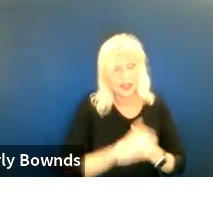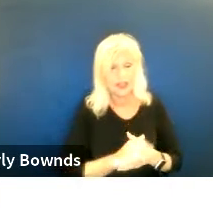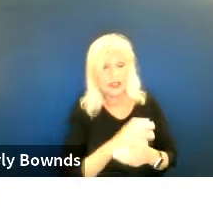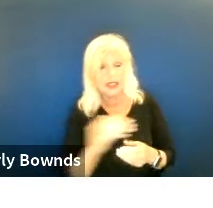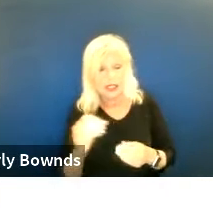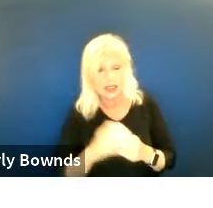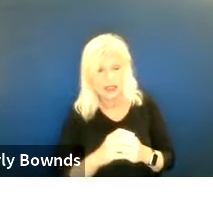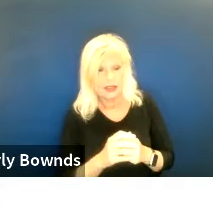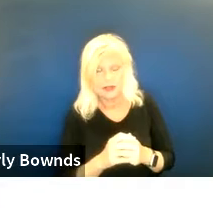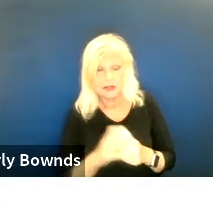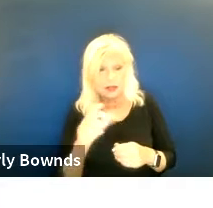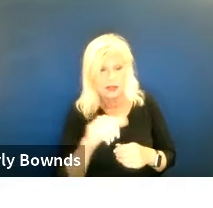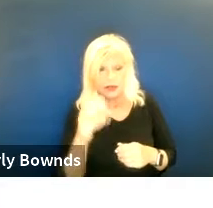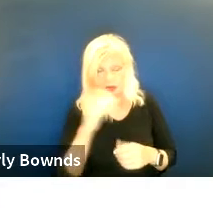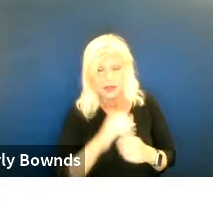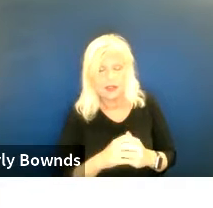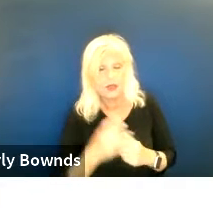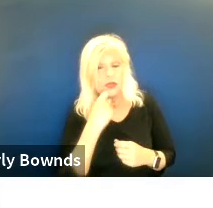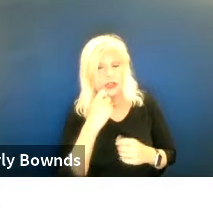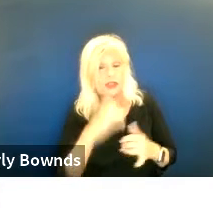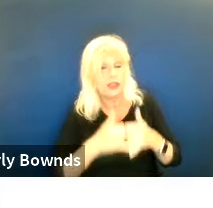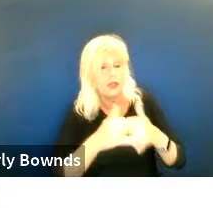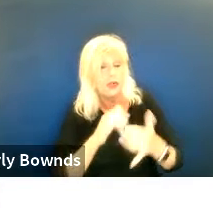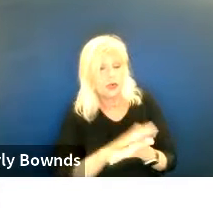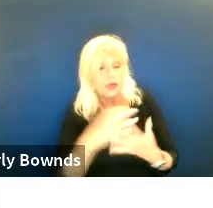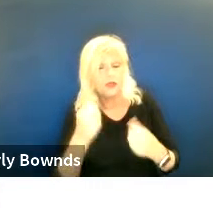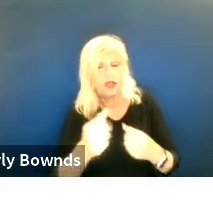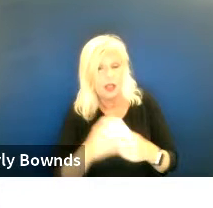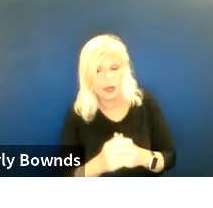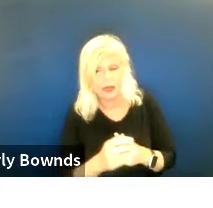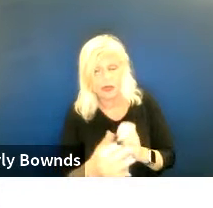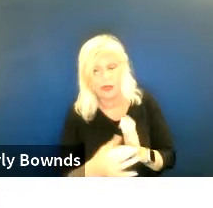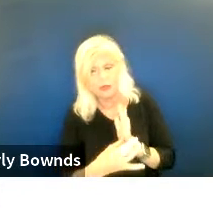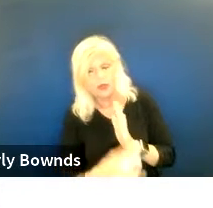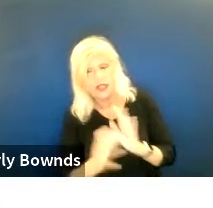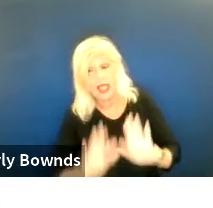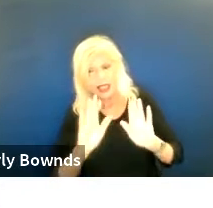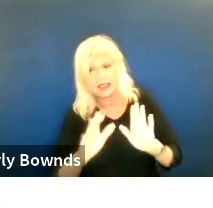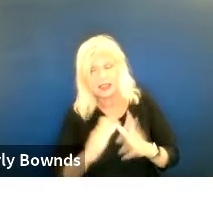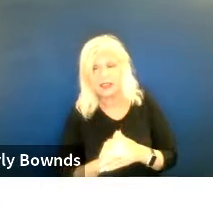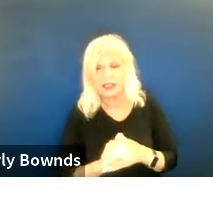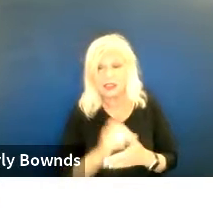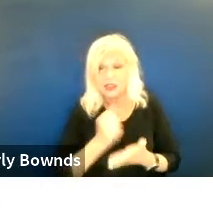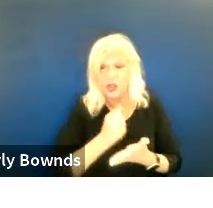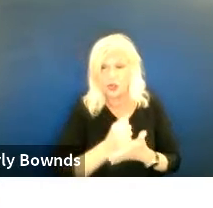and senior author. He was recently awarded the School of Health Professions Excellence in Scholarship Award at